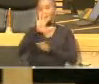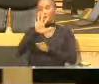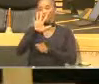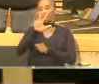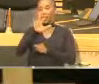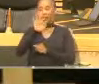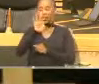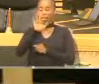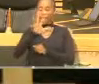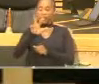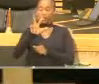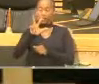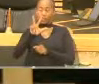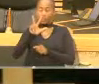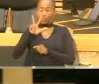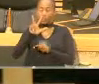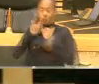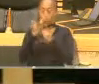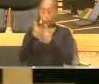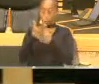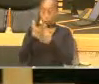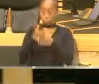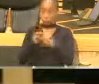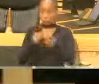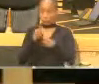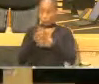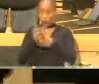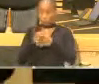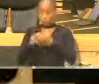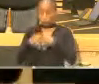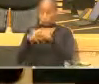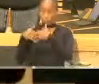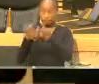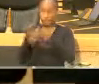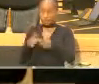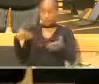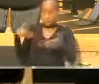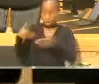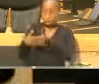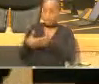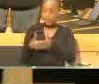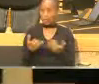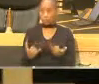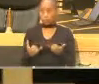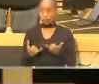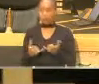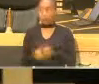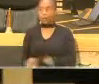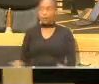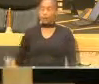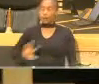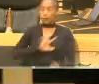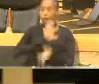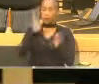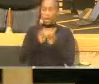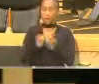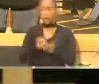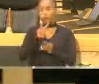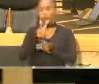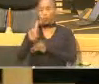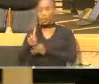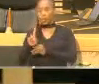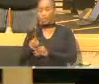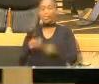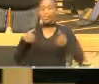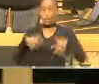the Job Stimulus Fund. To date, a total of 21 Isikalu